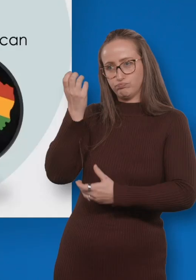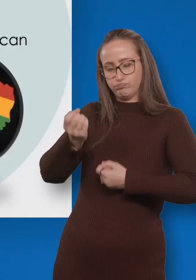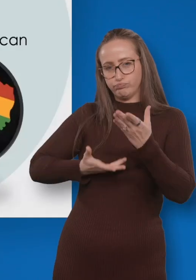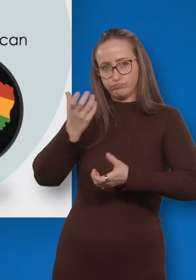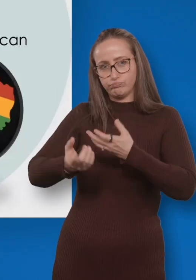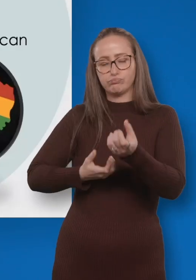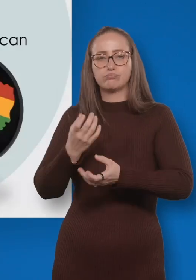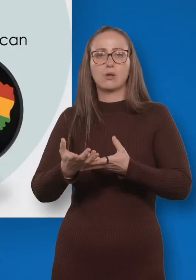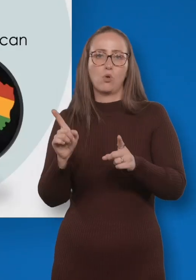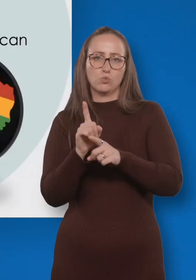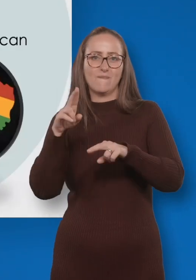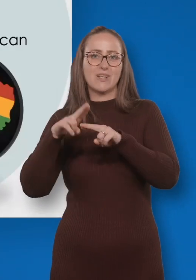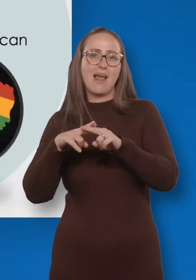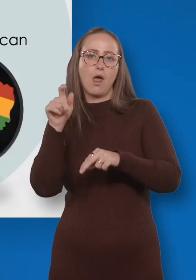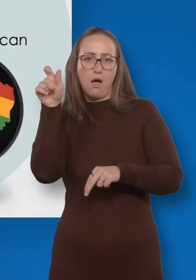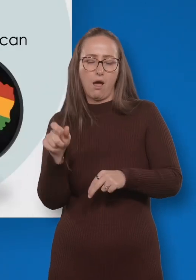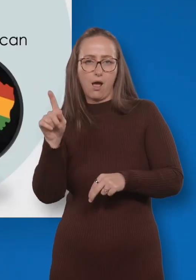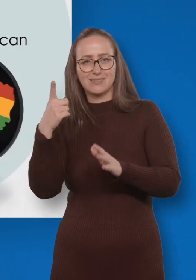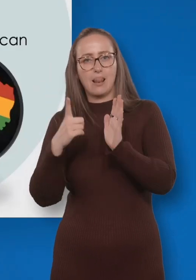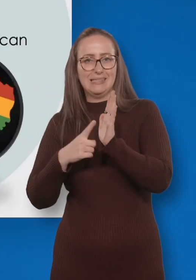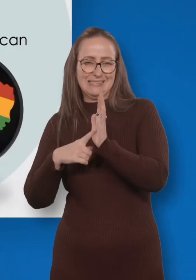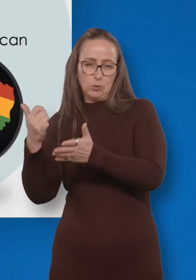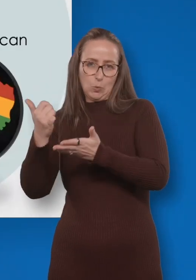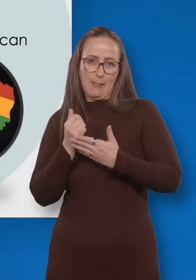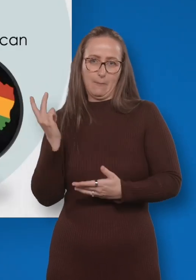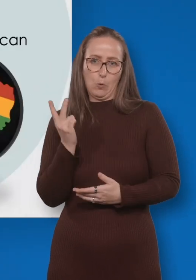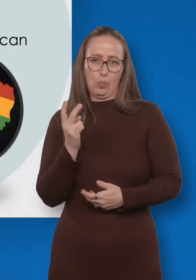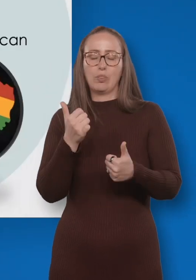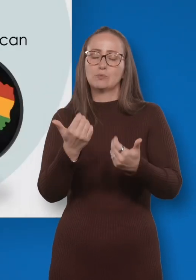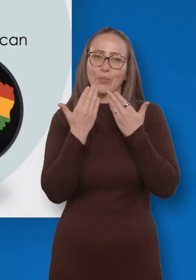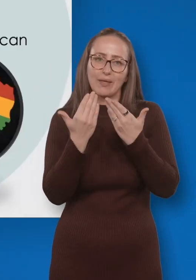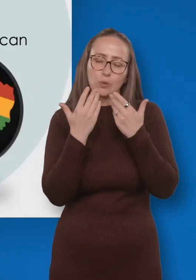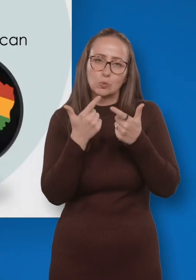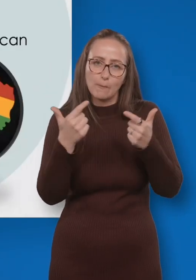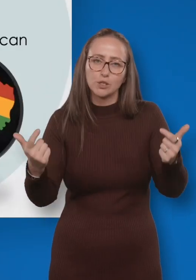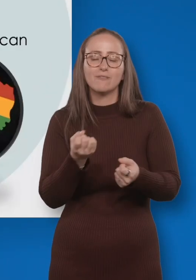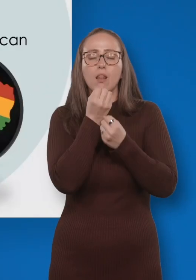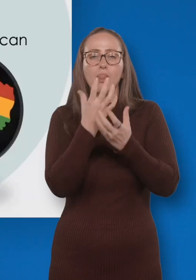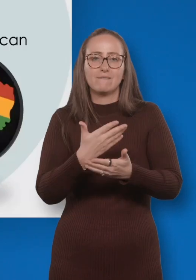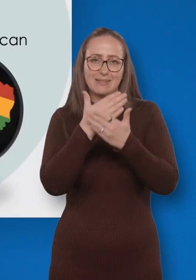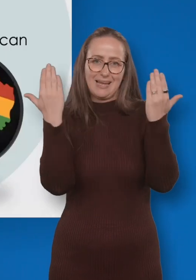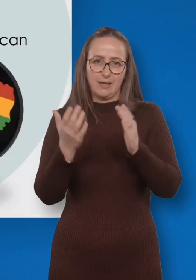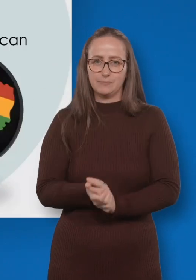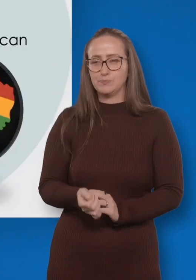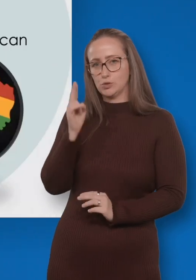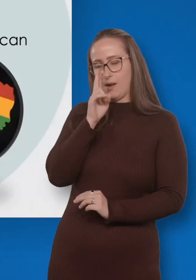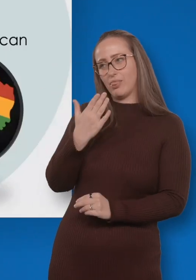for delivering this presentation, and to Fenella and Lizzie to help out. Thank